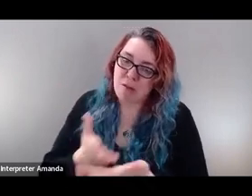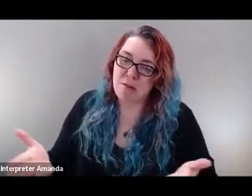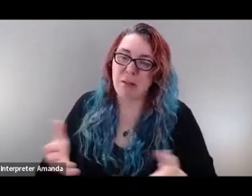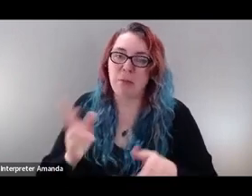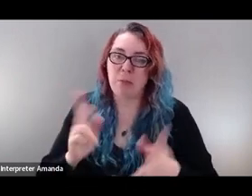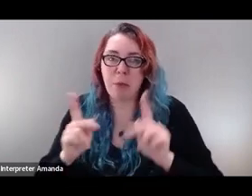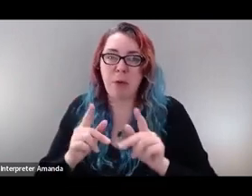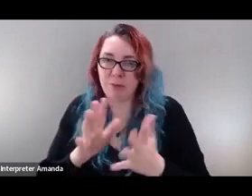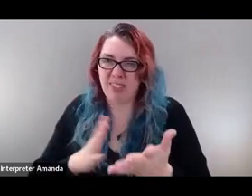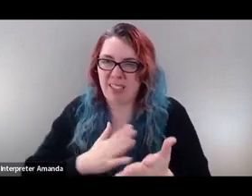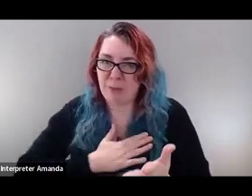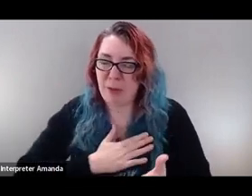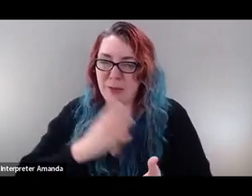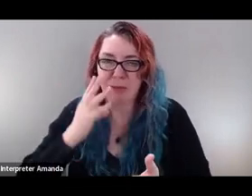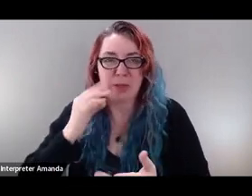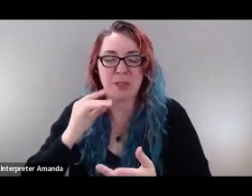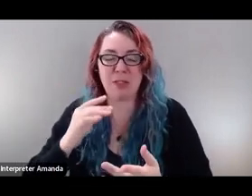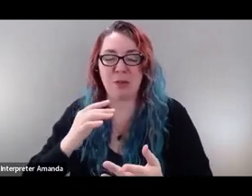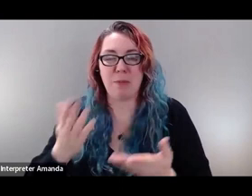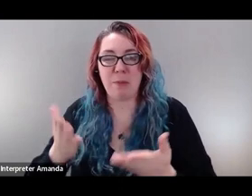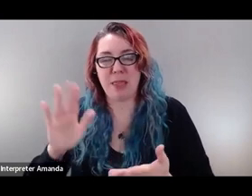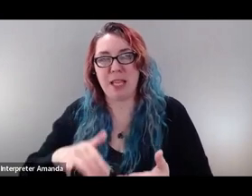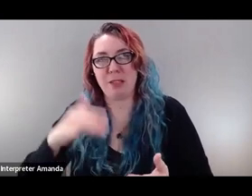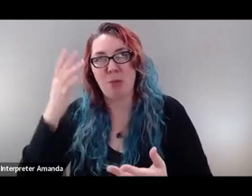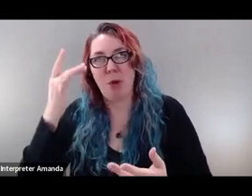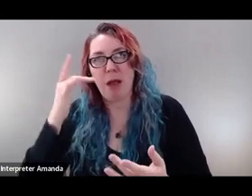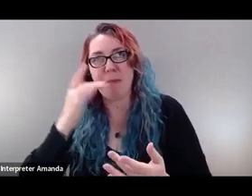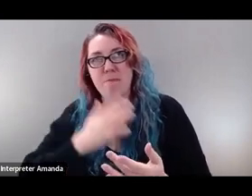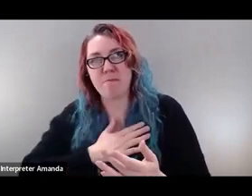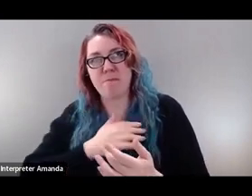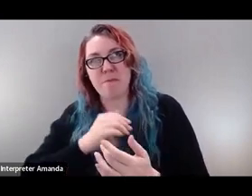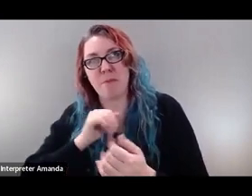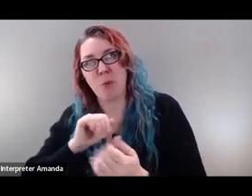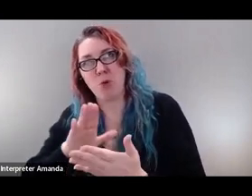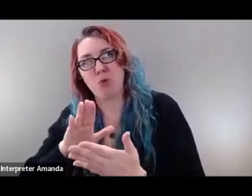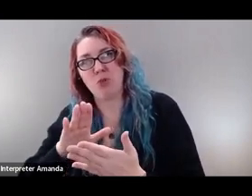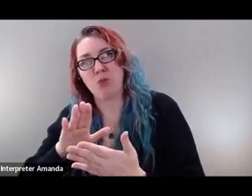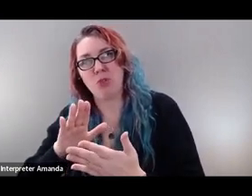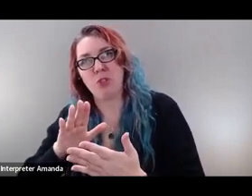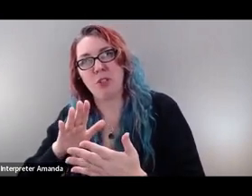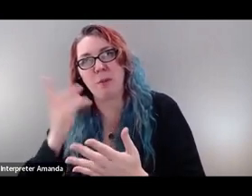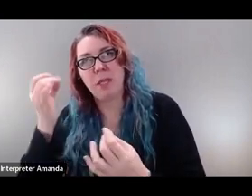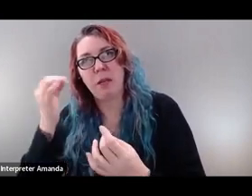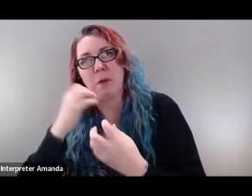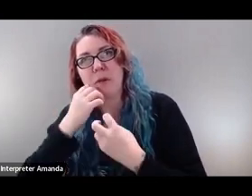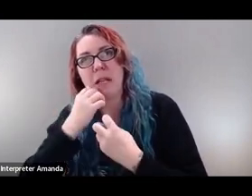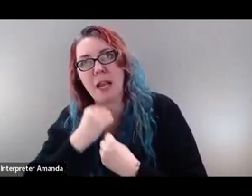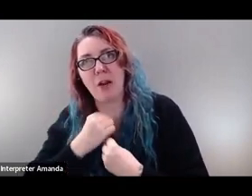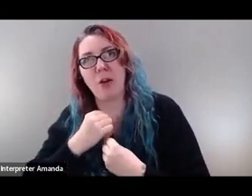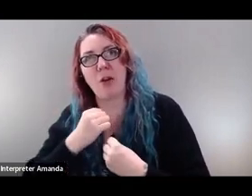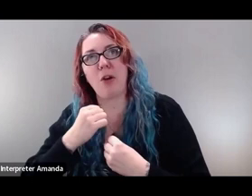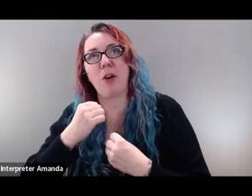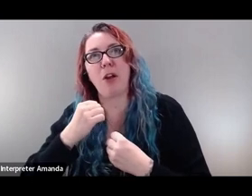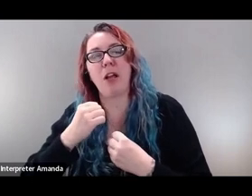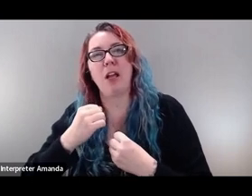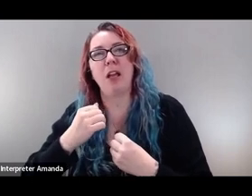And that kind of framing it in that way really, you know, also comes back to this like